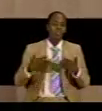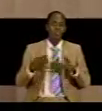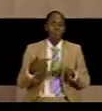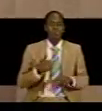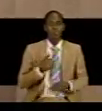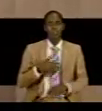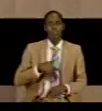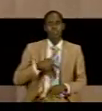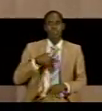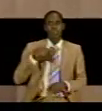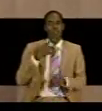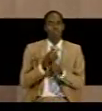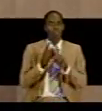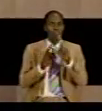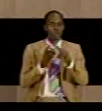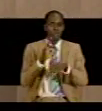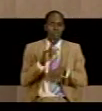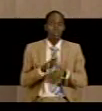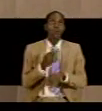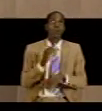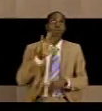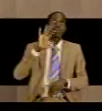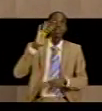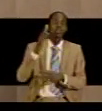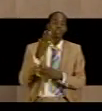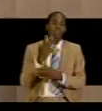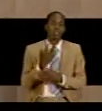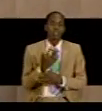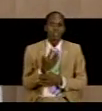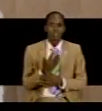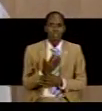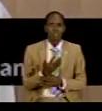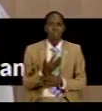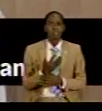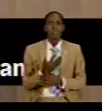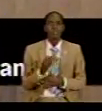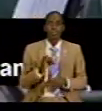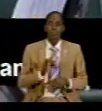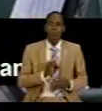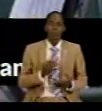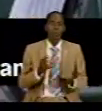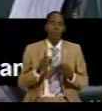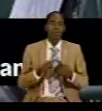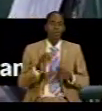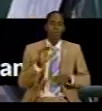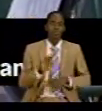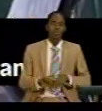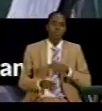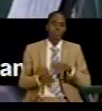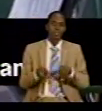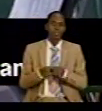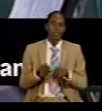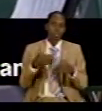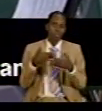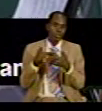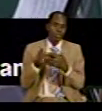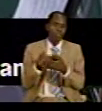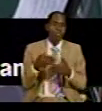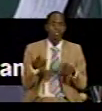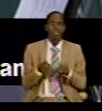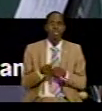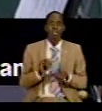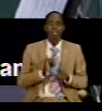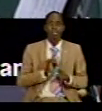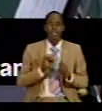me feel just one touch of thy hand. I want to walk as close as